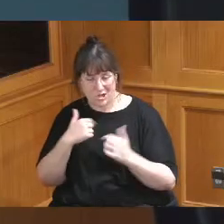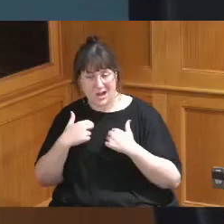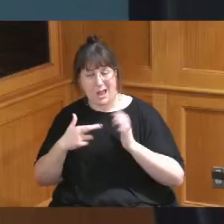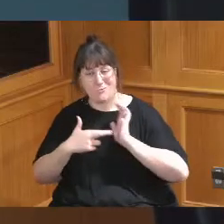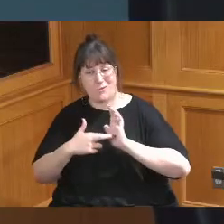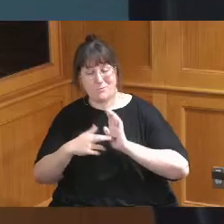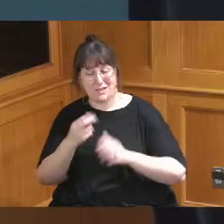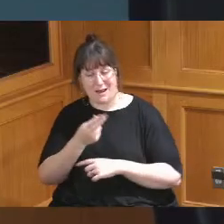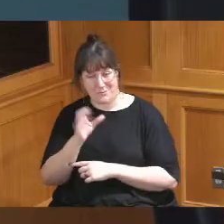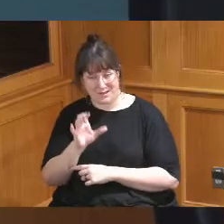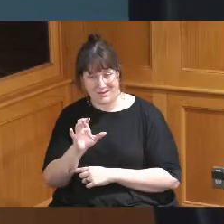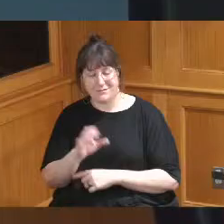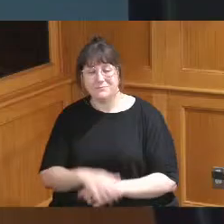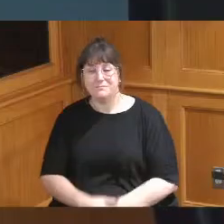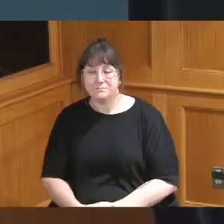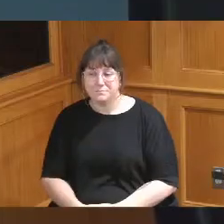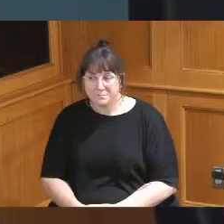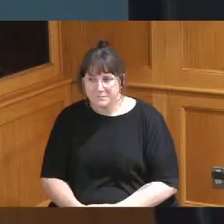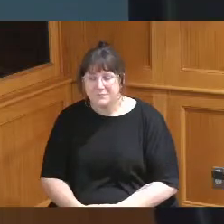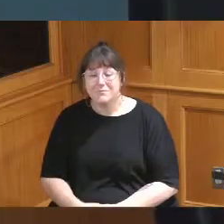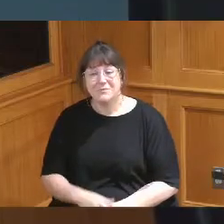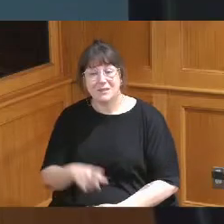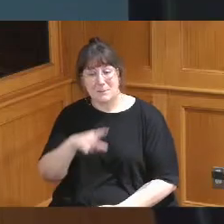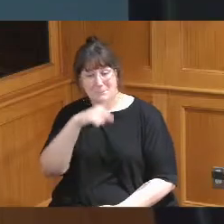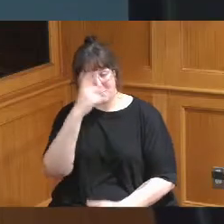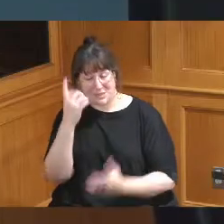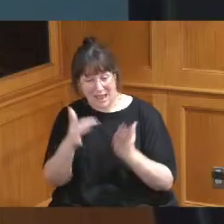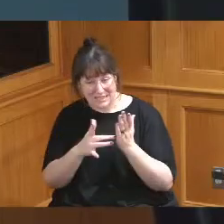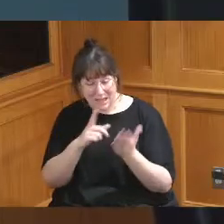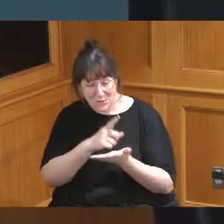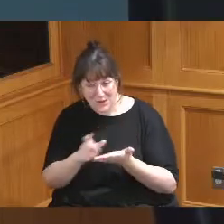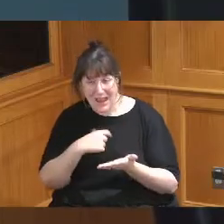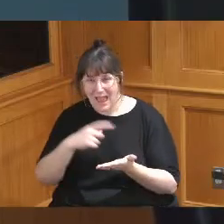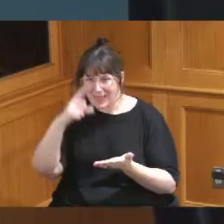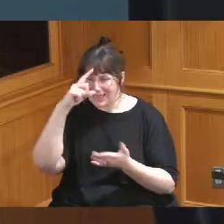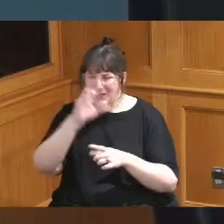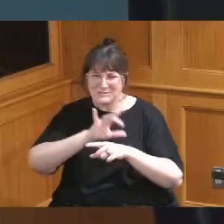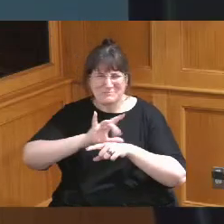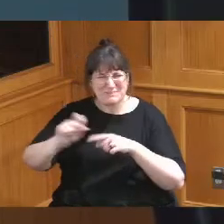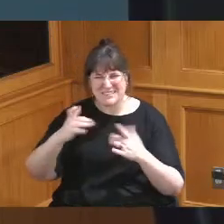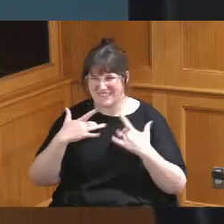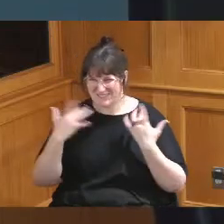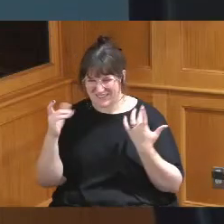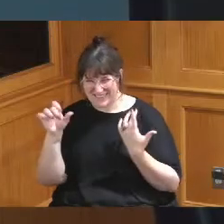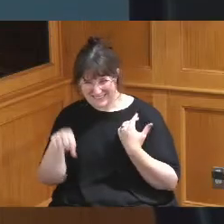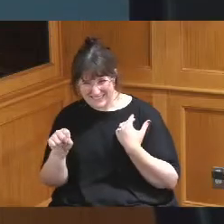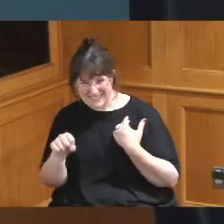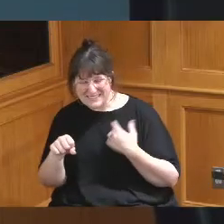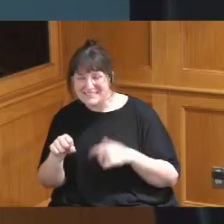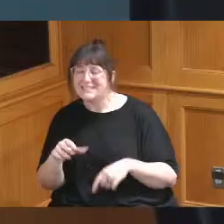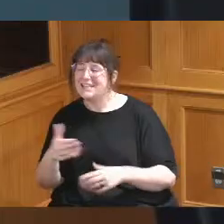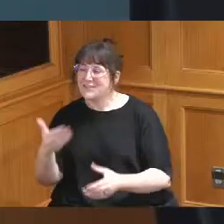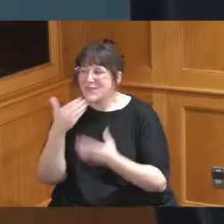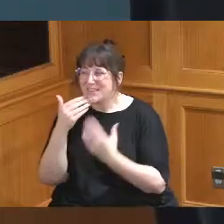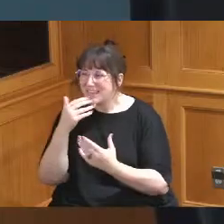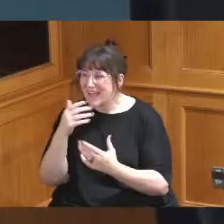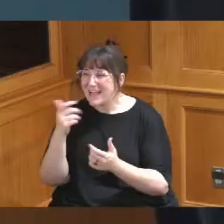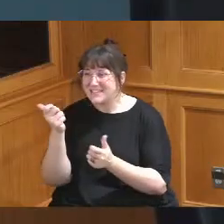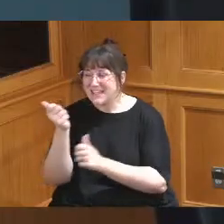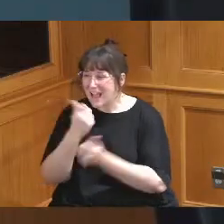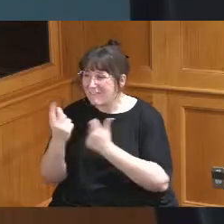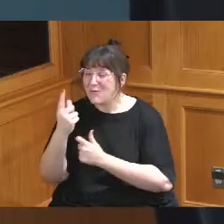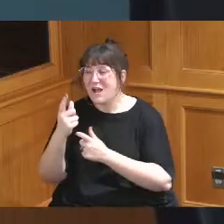County. I wanted to talk about Black Tech Week. I too thought it was a fantastic event. Thanks to the organizers and all those that